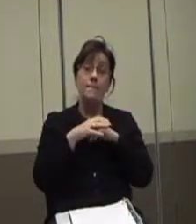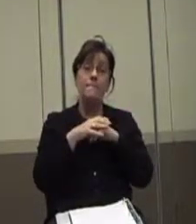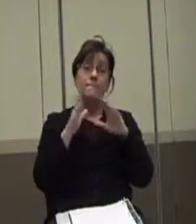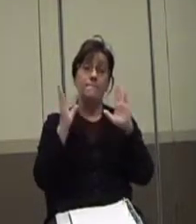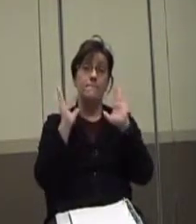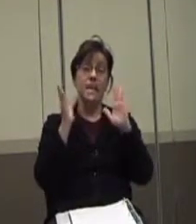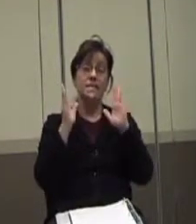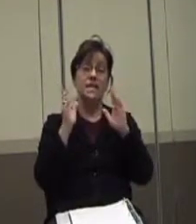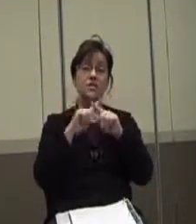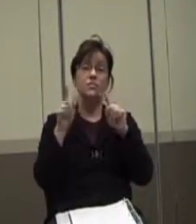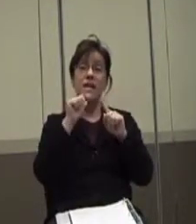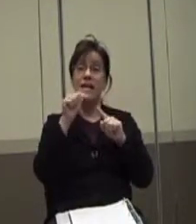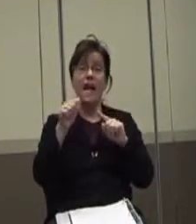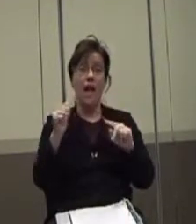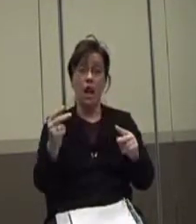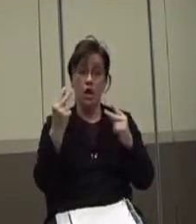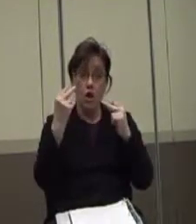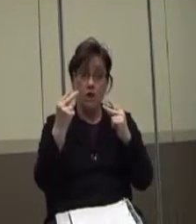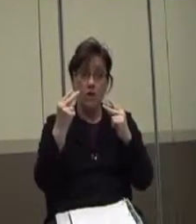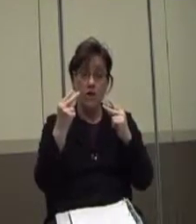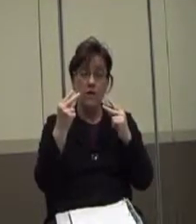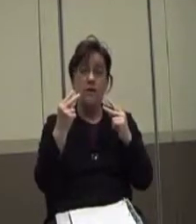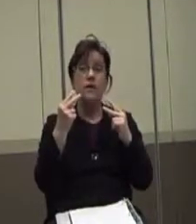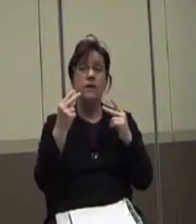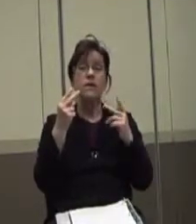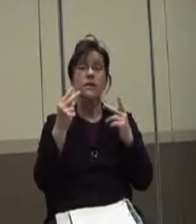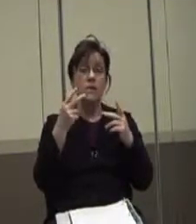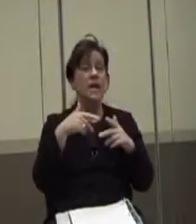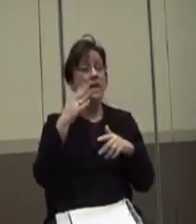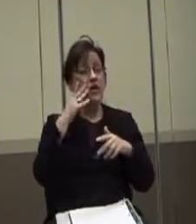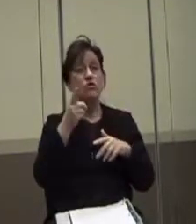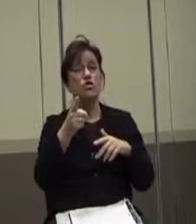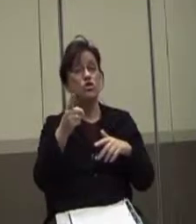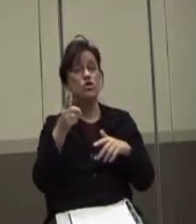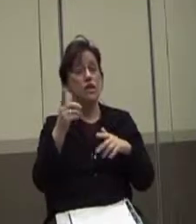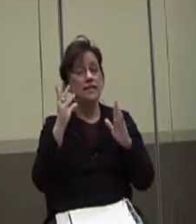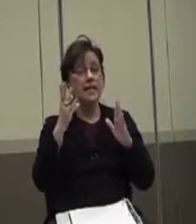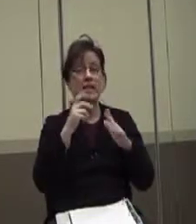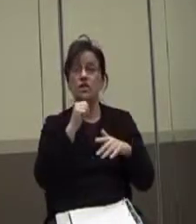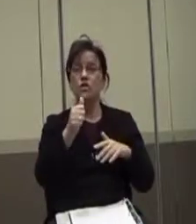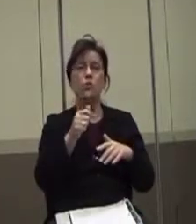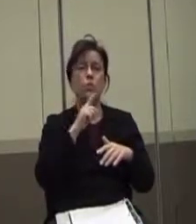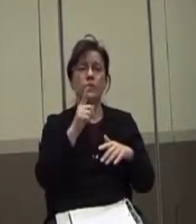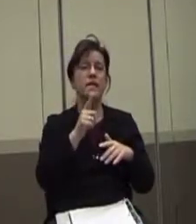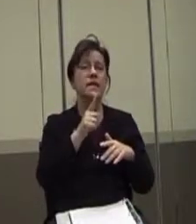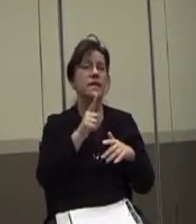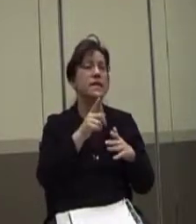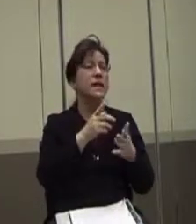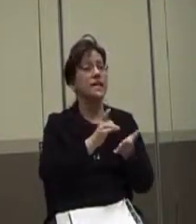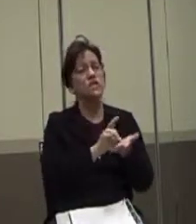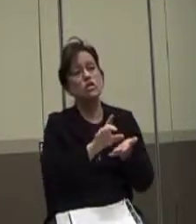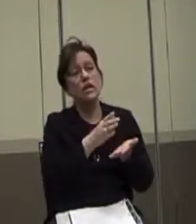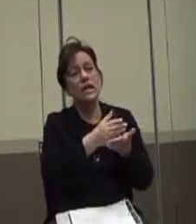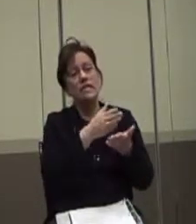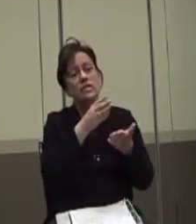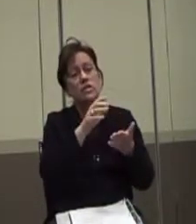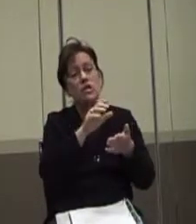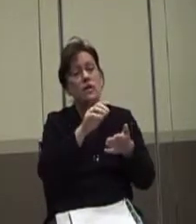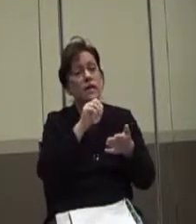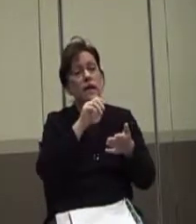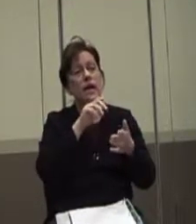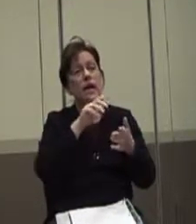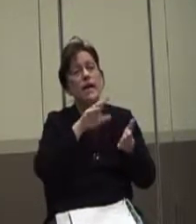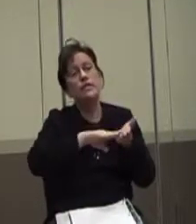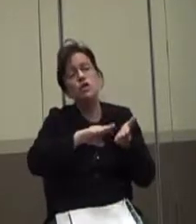No. So one of the big problems that you have in any operational definition is that you're not going to be exact. All right. Somebody might say, but she could be attending. Yes, she could